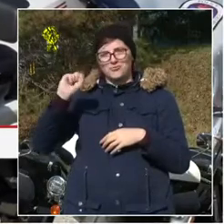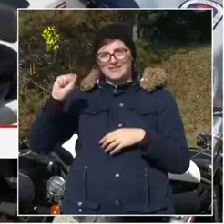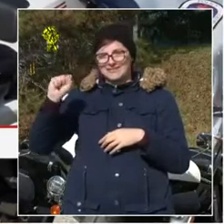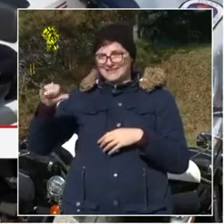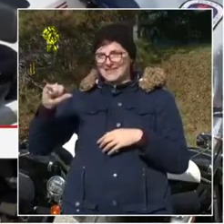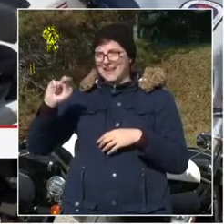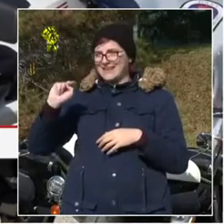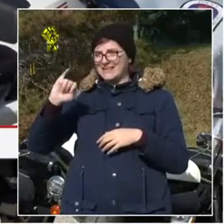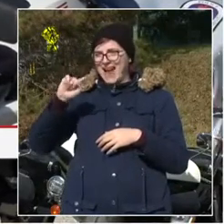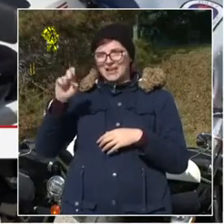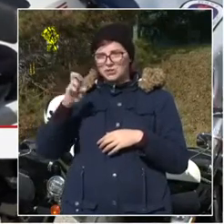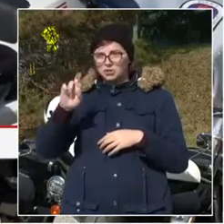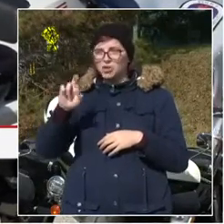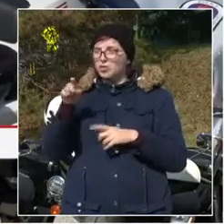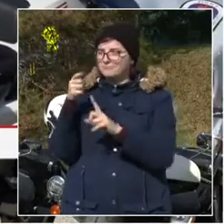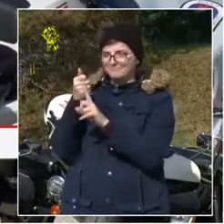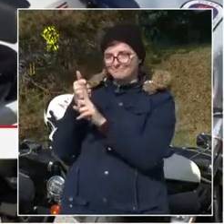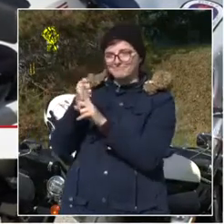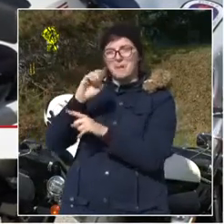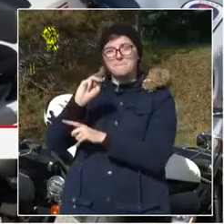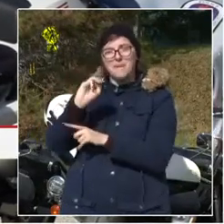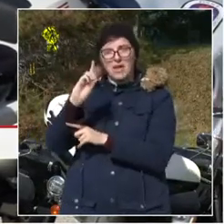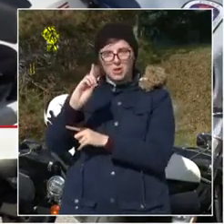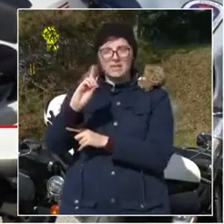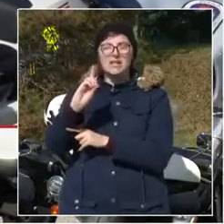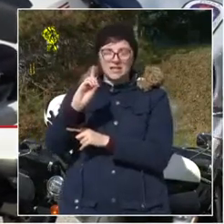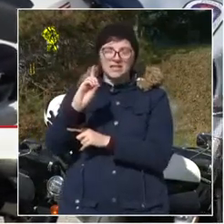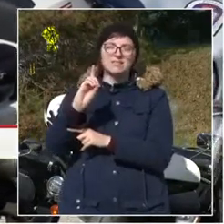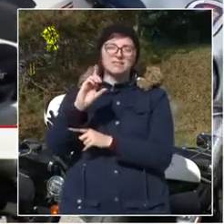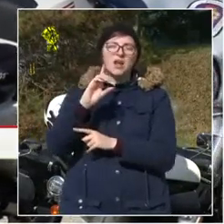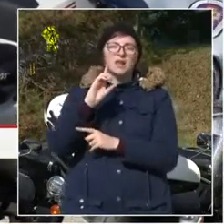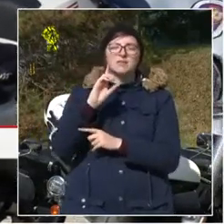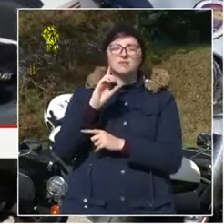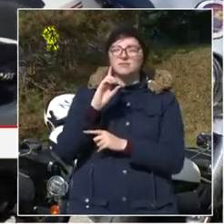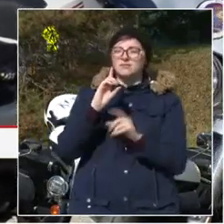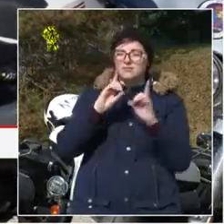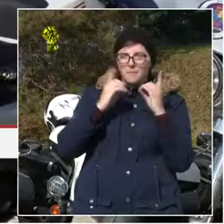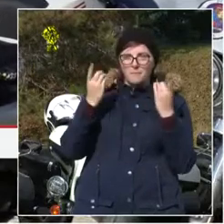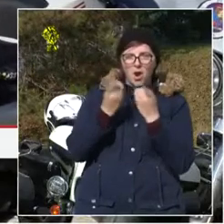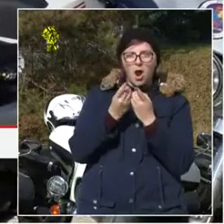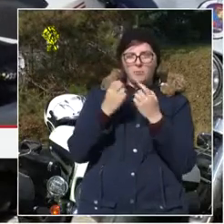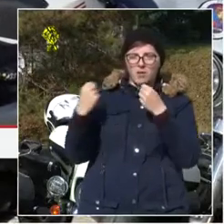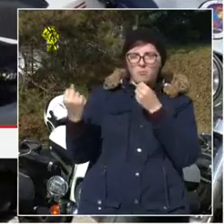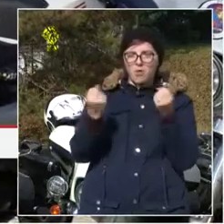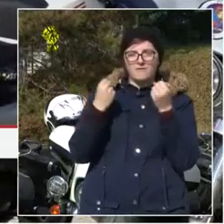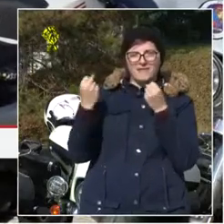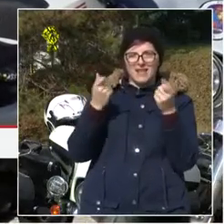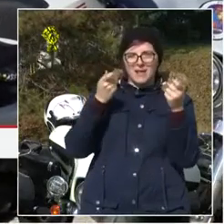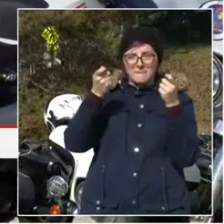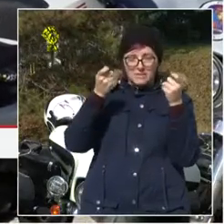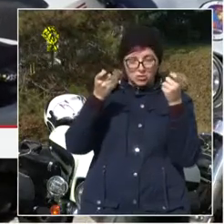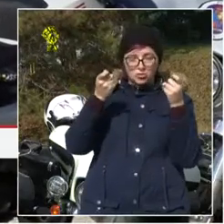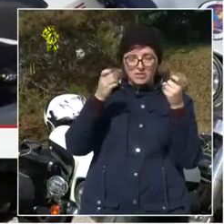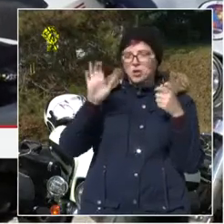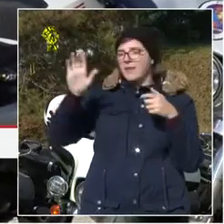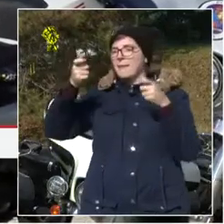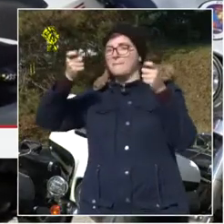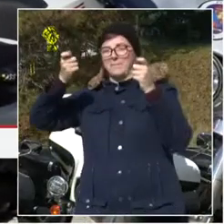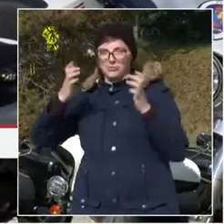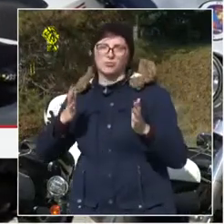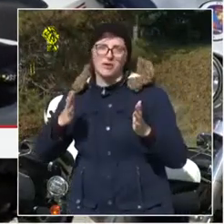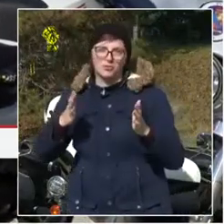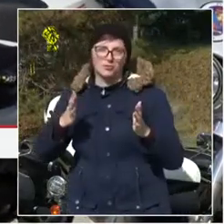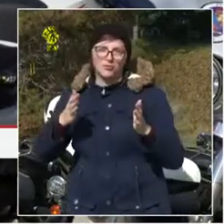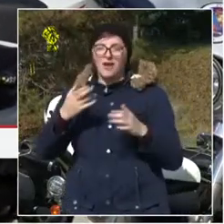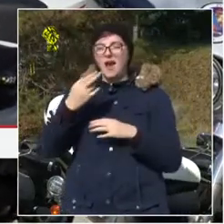invite to come. She is Maryland's Department of Transportation and Motor Vehicles Administration Administrator and Governor Hogan's Highway